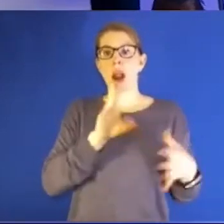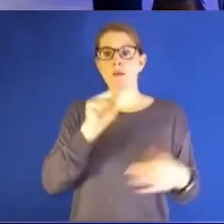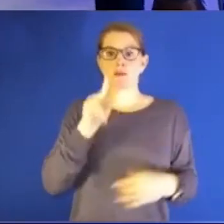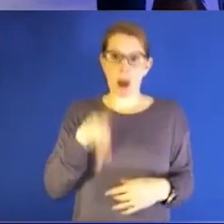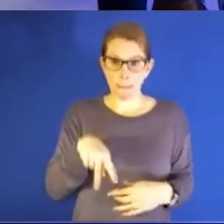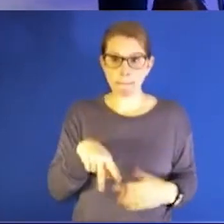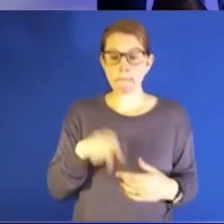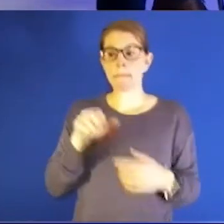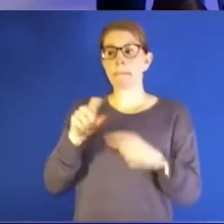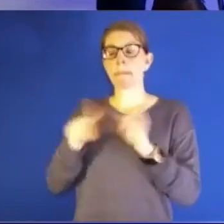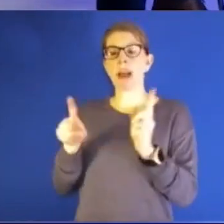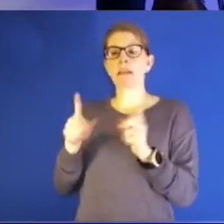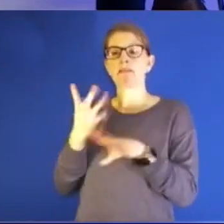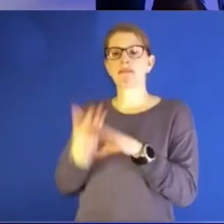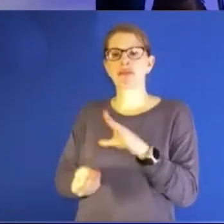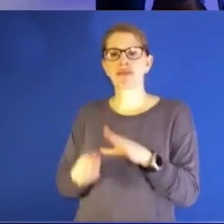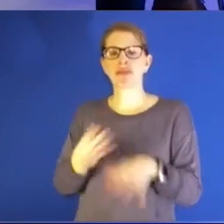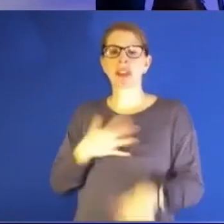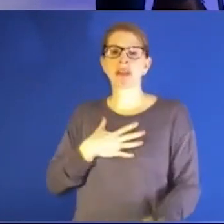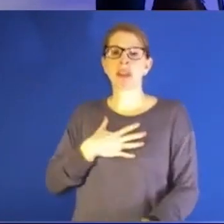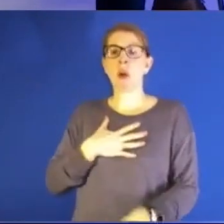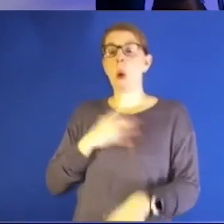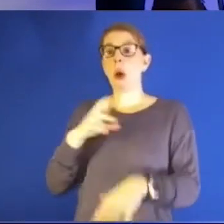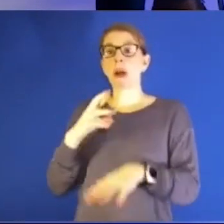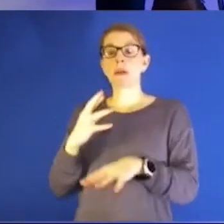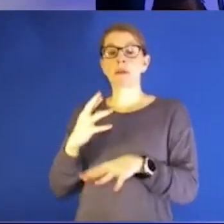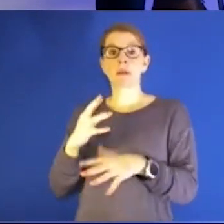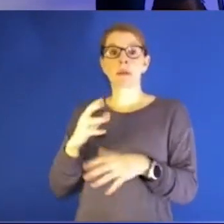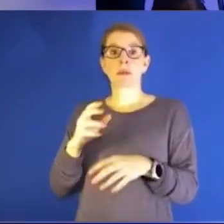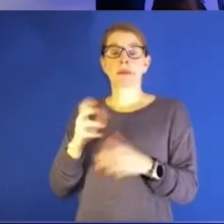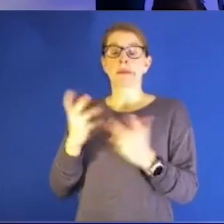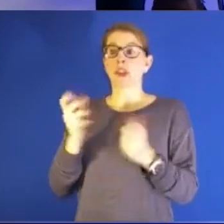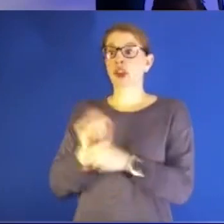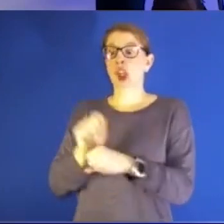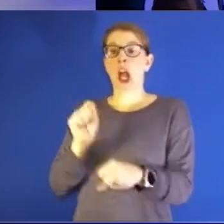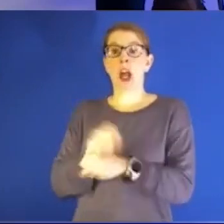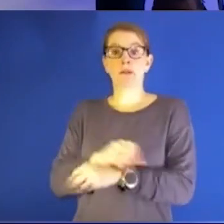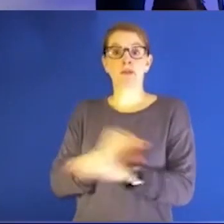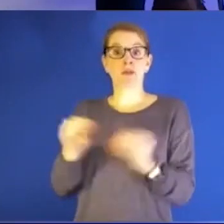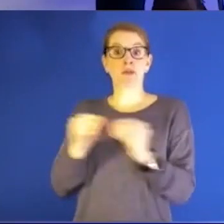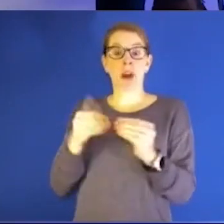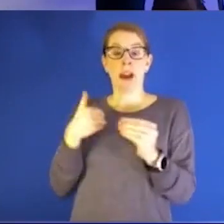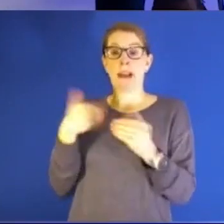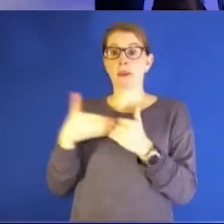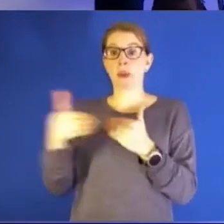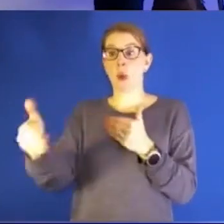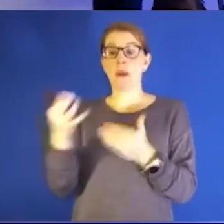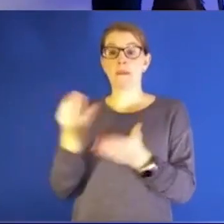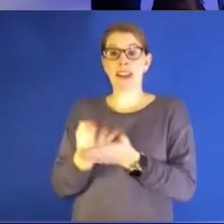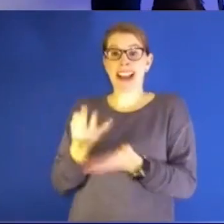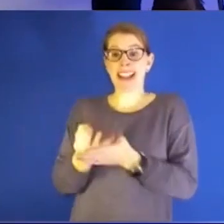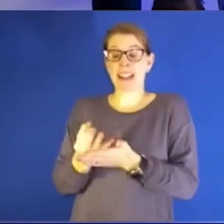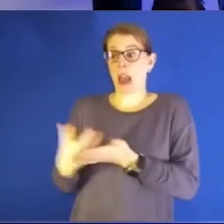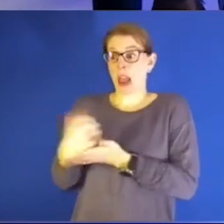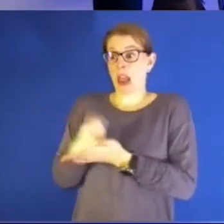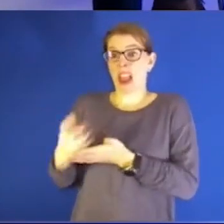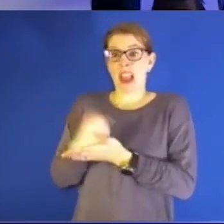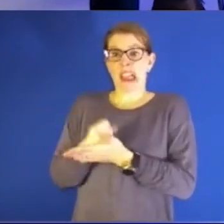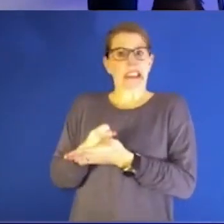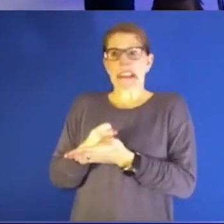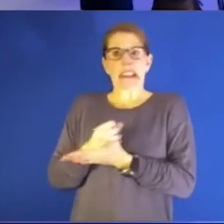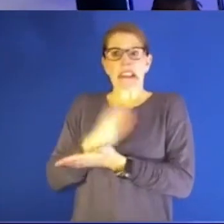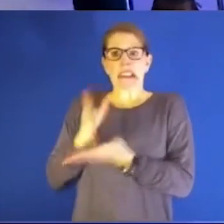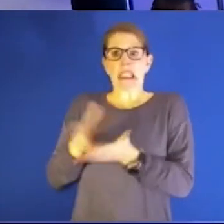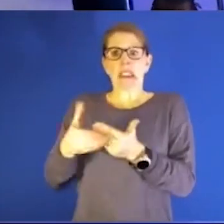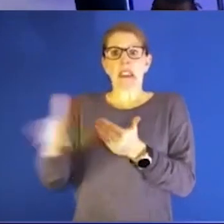and pain and loss of a job, loss of financial security, and just different things that can cause major stress and sadness. Yeah. And is it